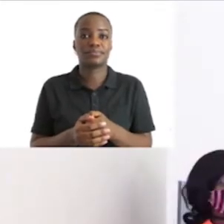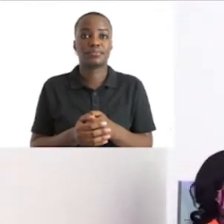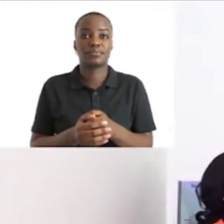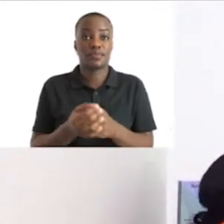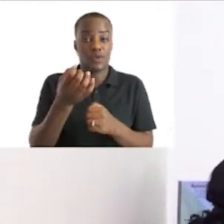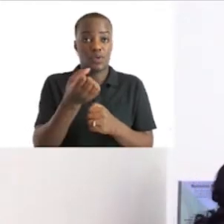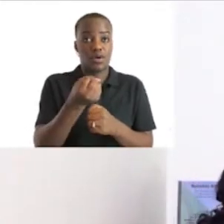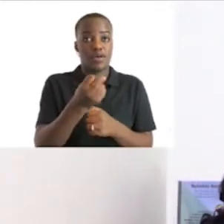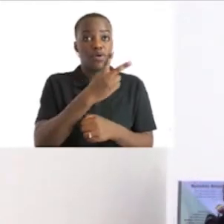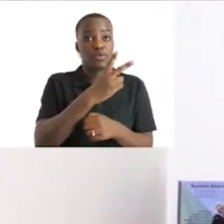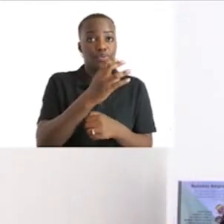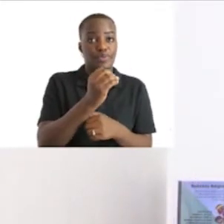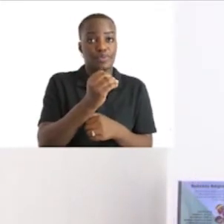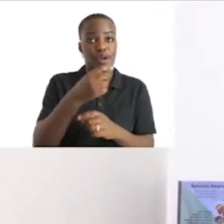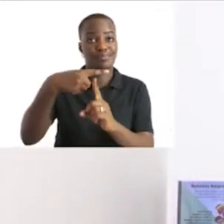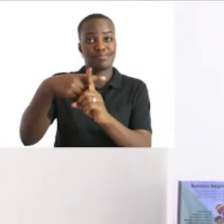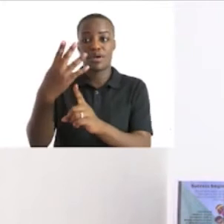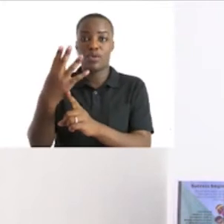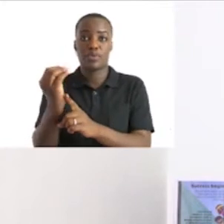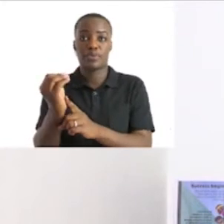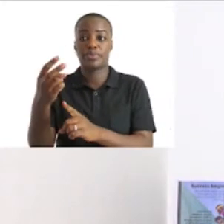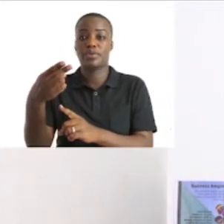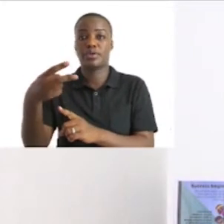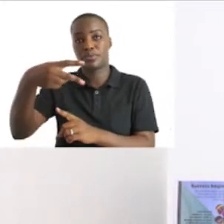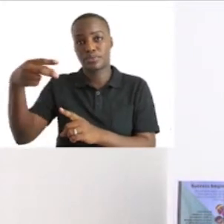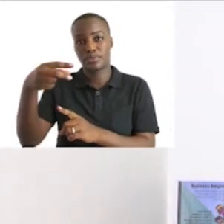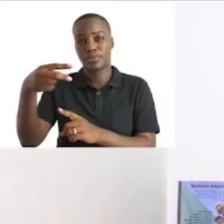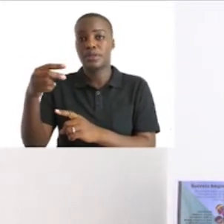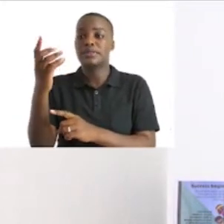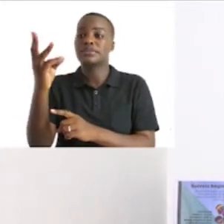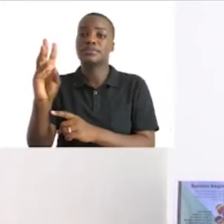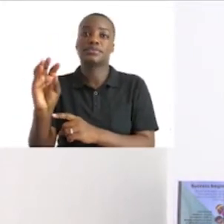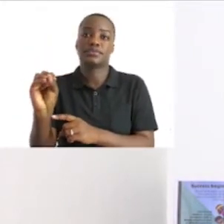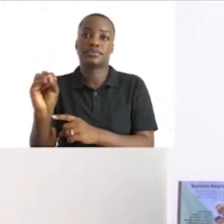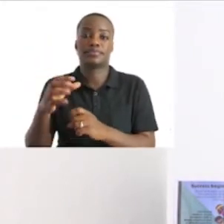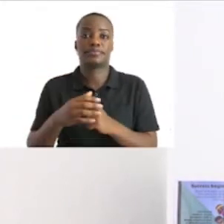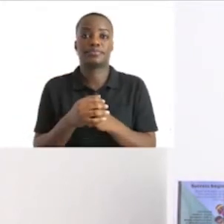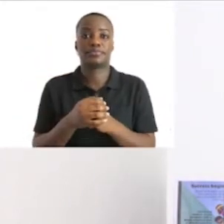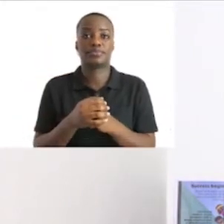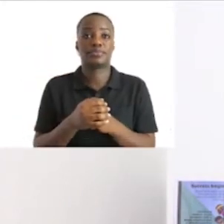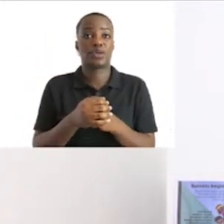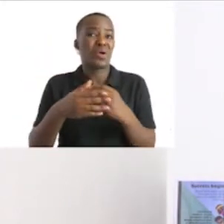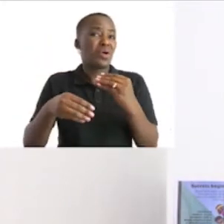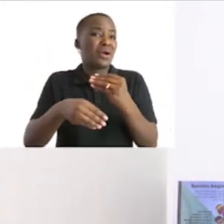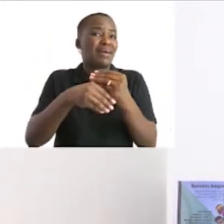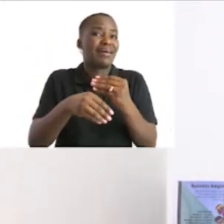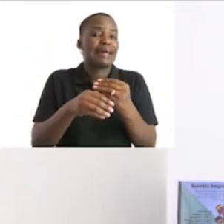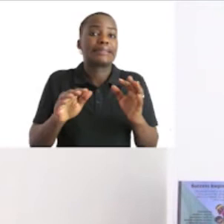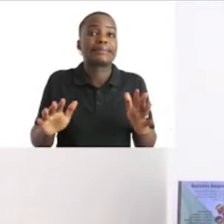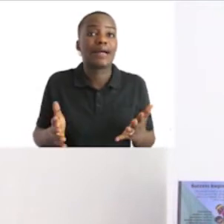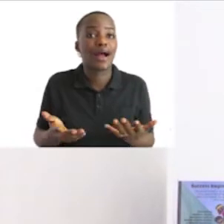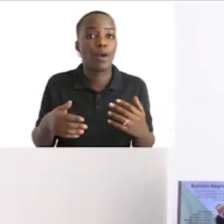We have 20 plus 40 equals 60. To add these big